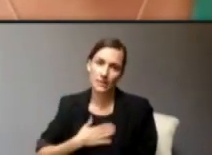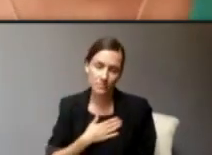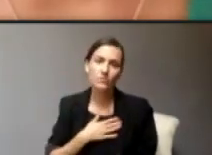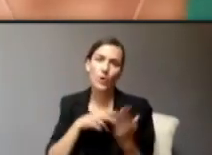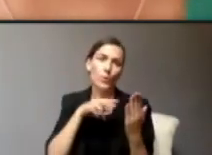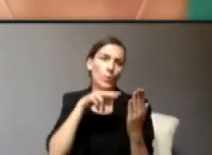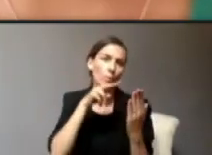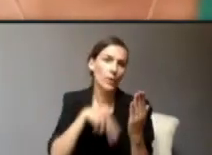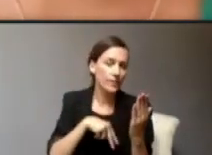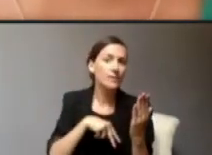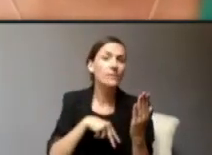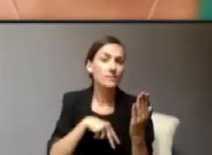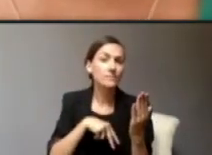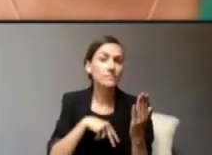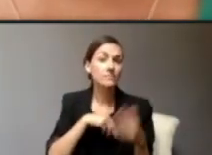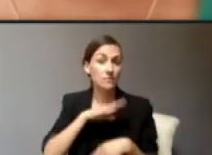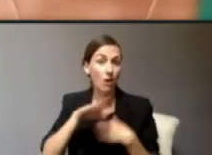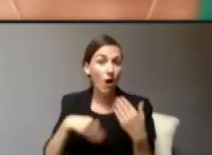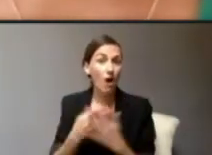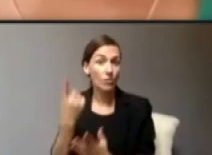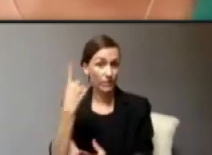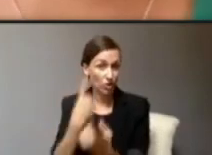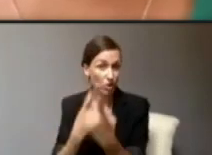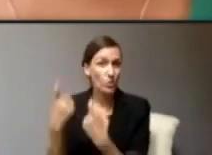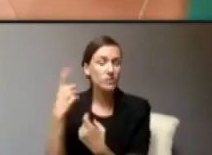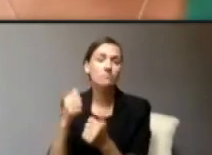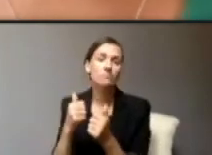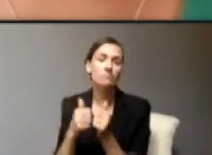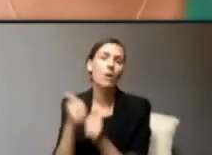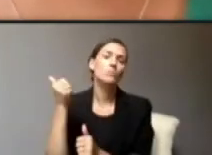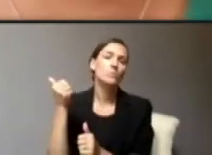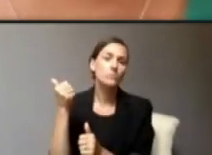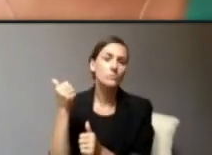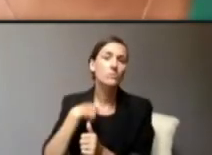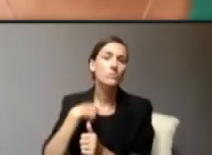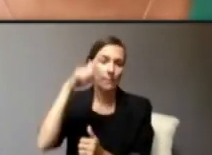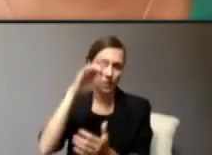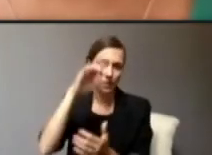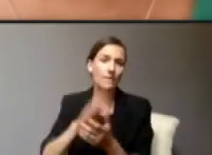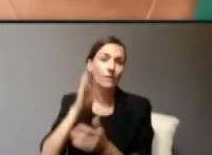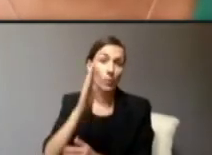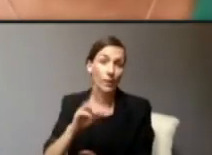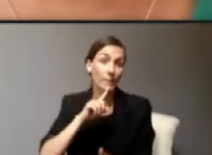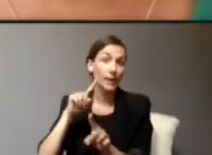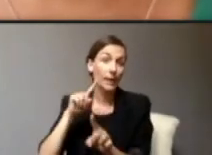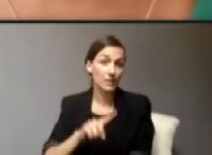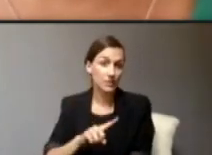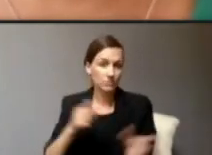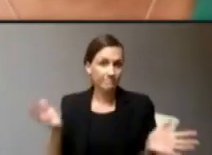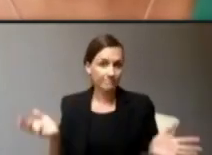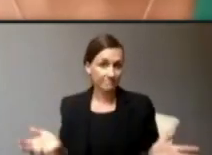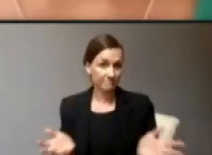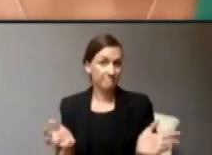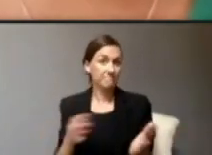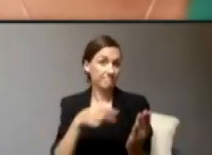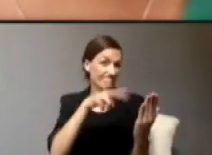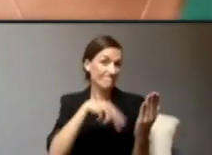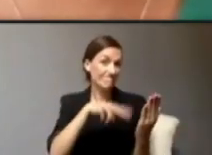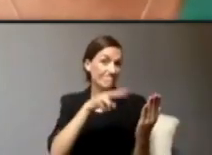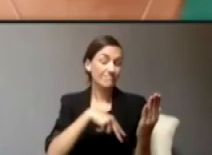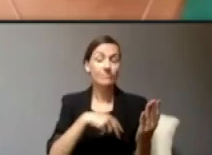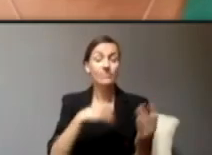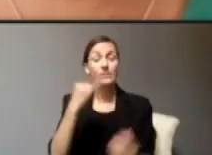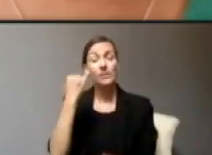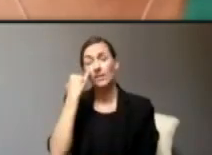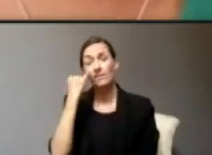review it. All of your questions, the majority of them, I believe, will be answered there, and I really encourage you to take a look at it. If not,